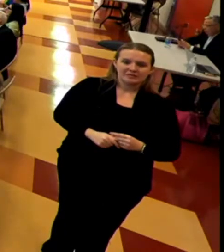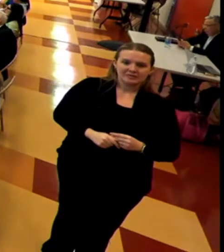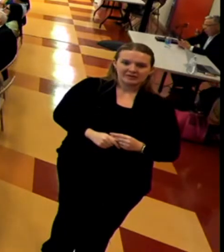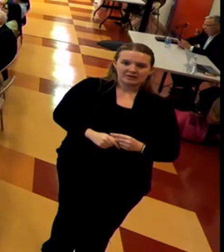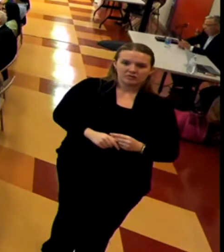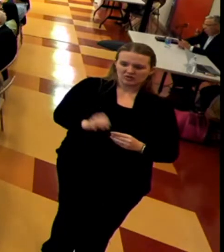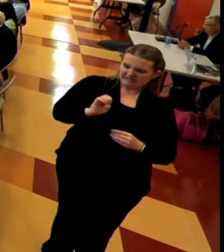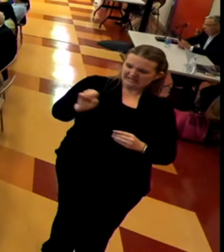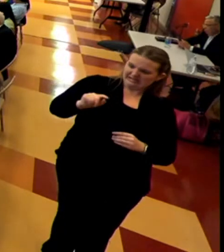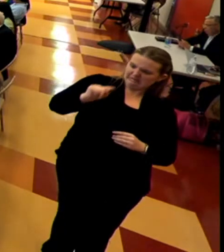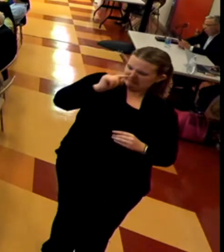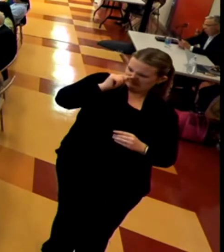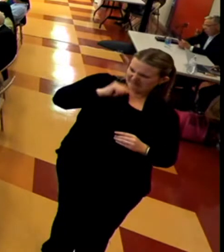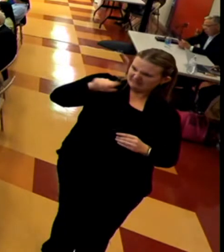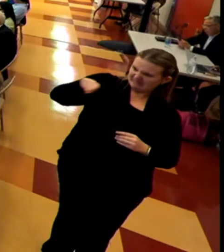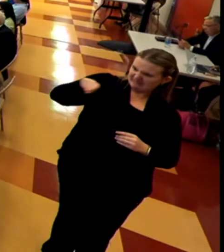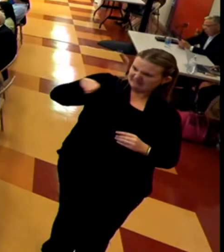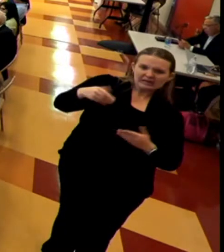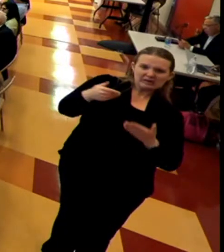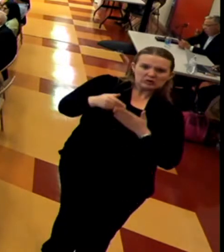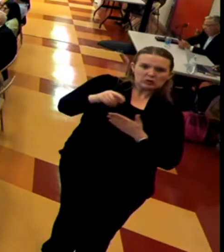of toward 151.